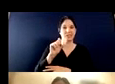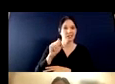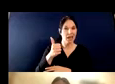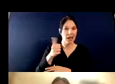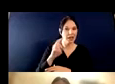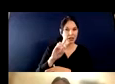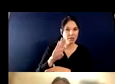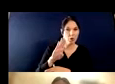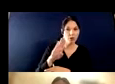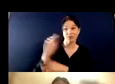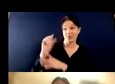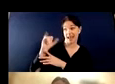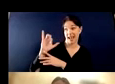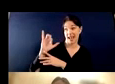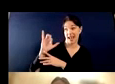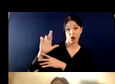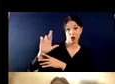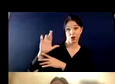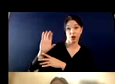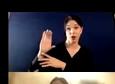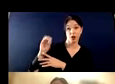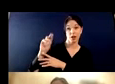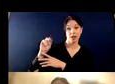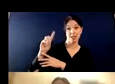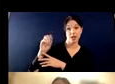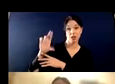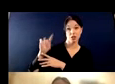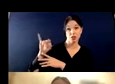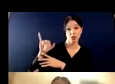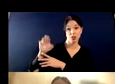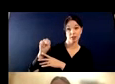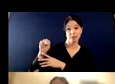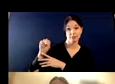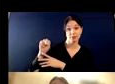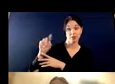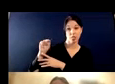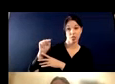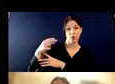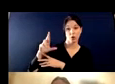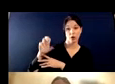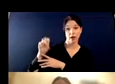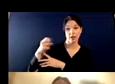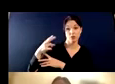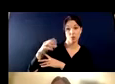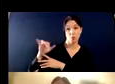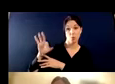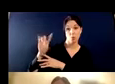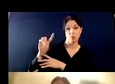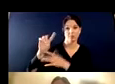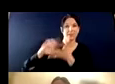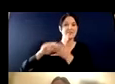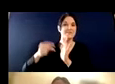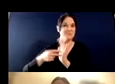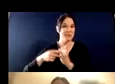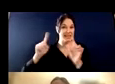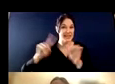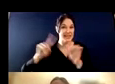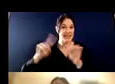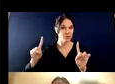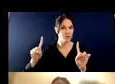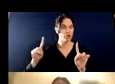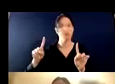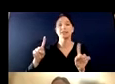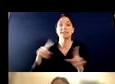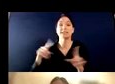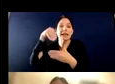conduction thresholds, so within 10, it means that the hearing difference is in the inner ear. It's not due